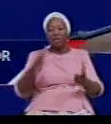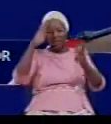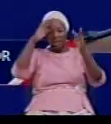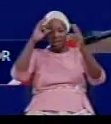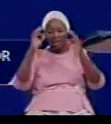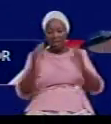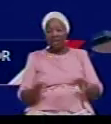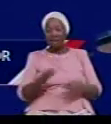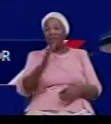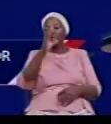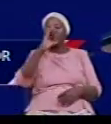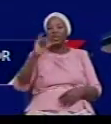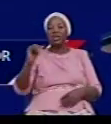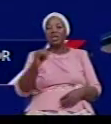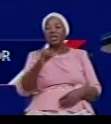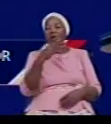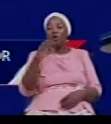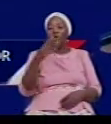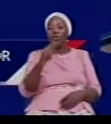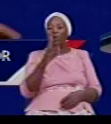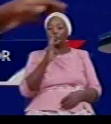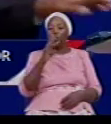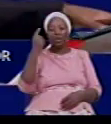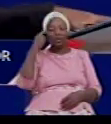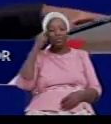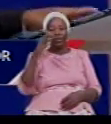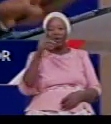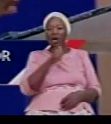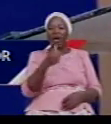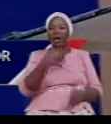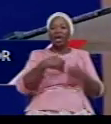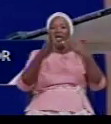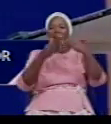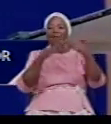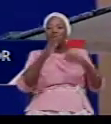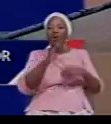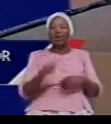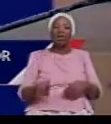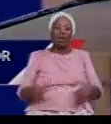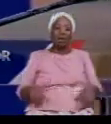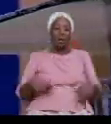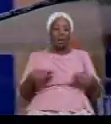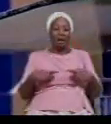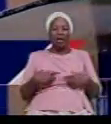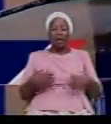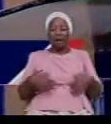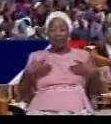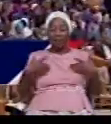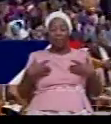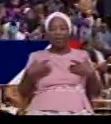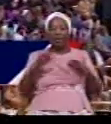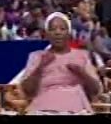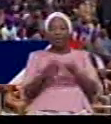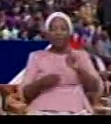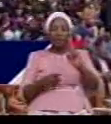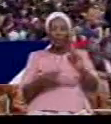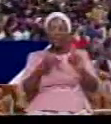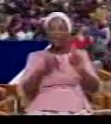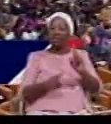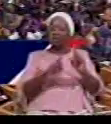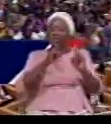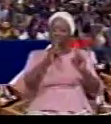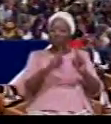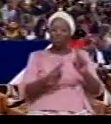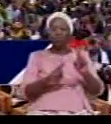a heavenward life. Look at number one. Number one, we're looking at diligently